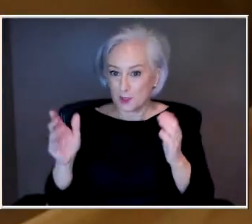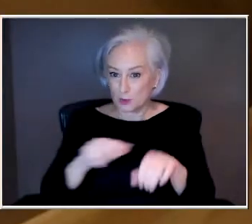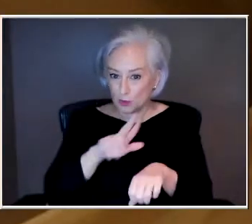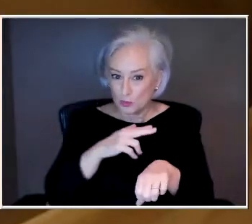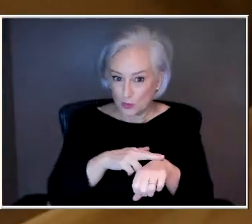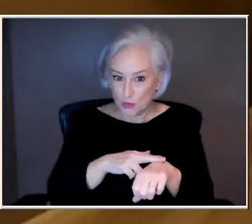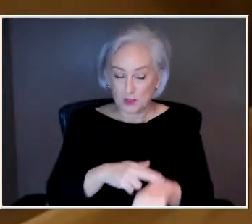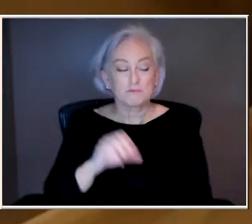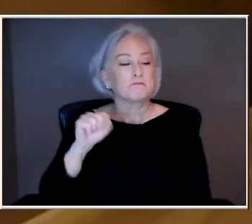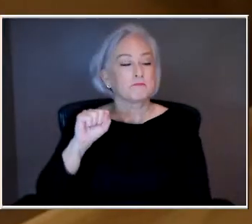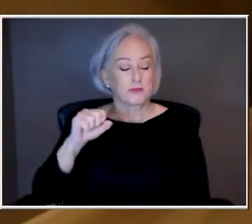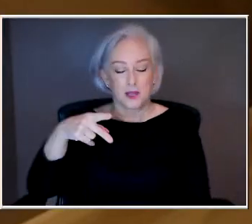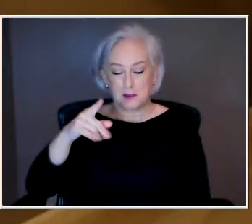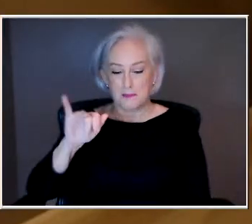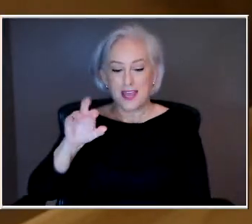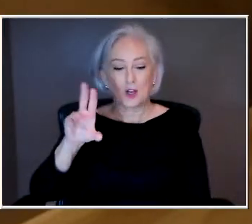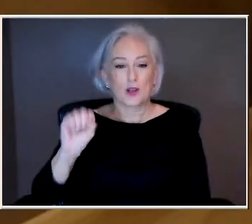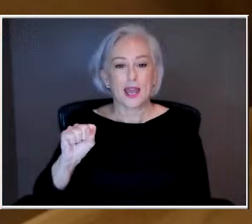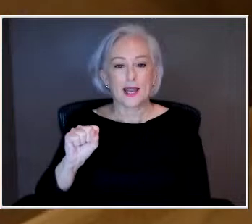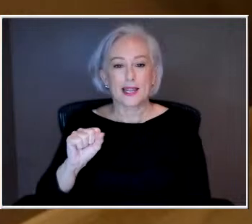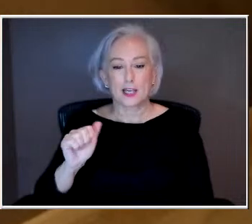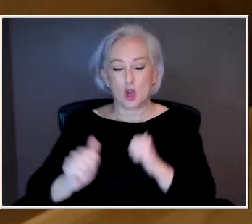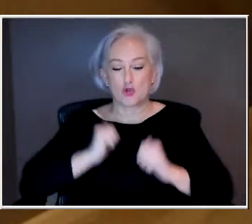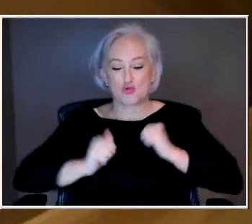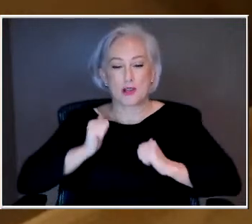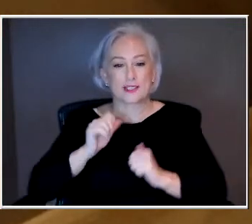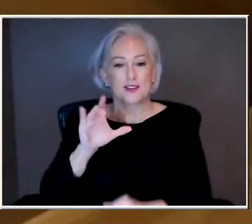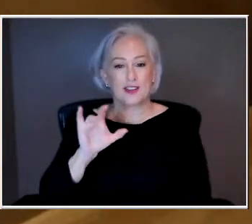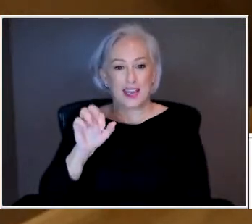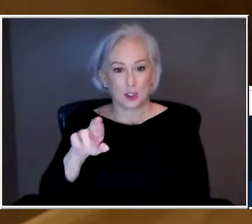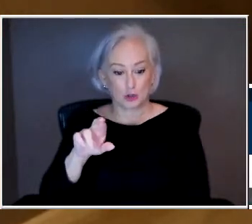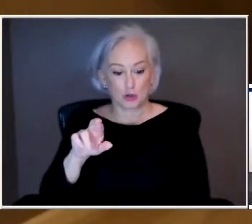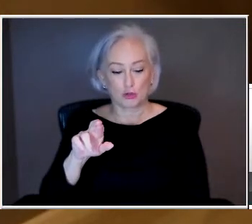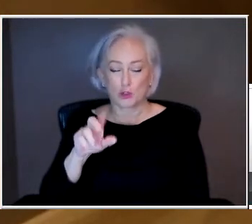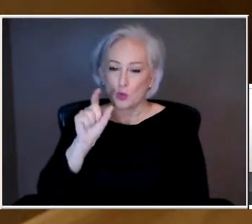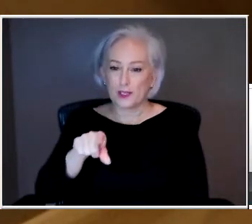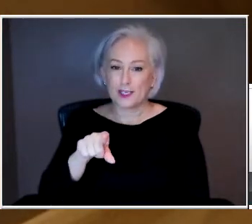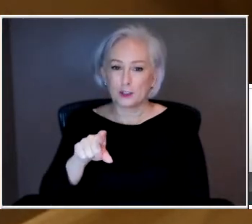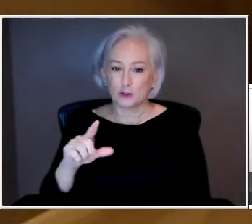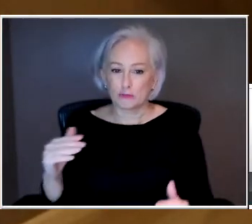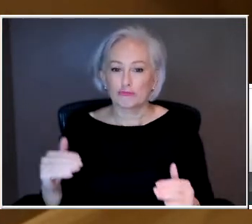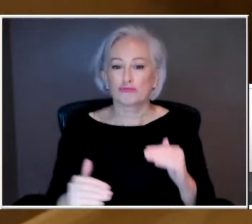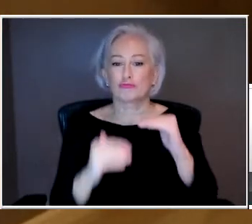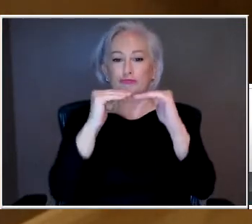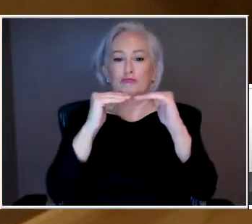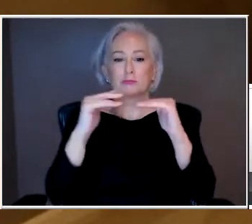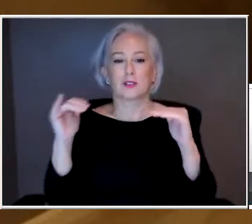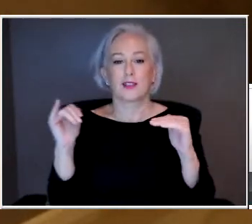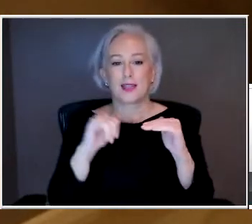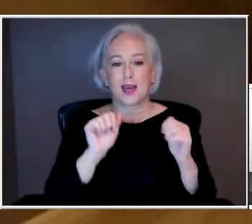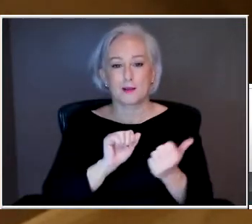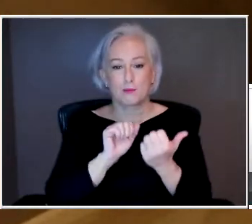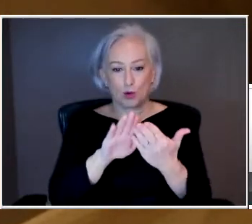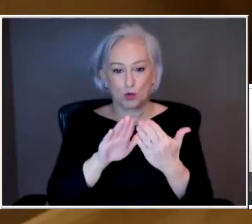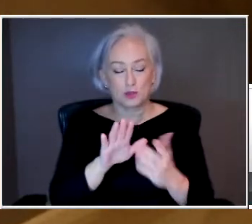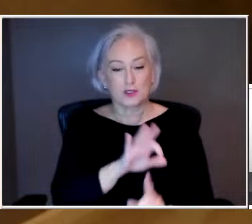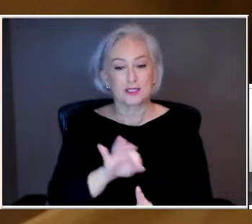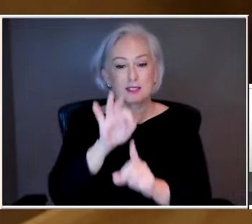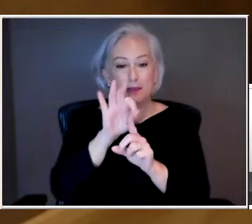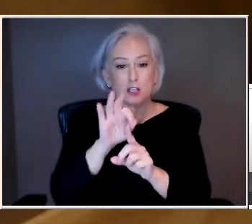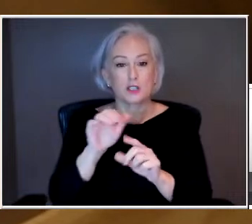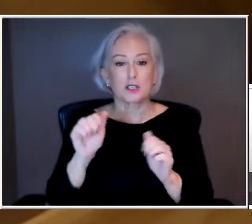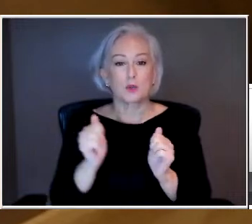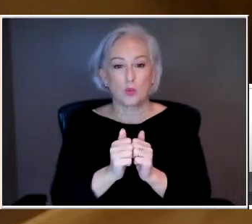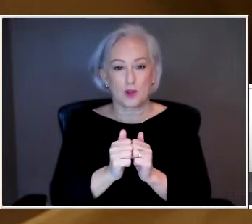pancreatic cancer is an aggressive cancer, and so we want to be aggressive with our treatment approach. And especially in a patient that is young and